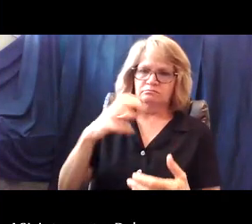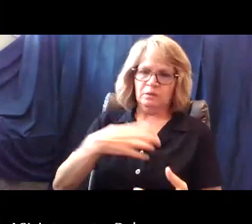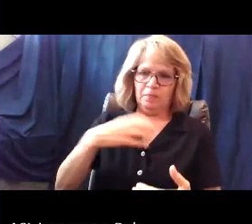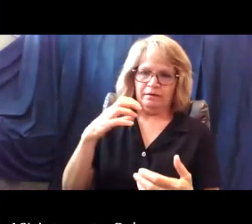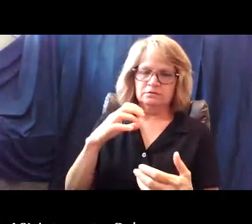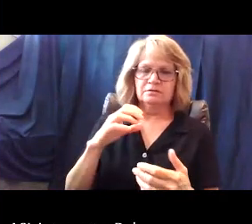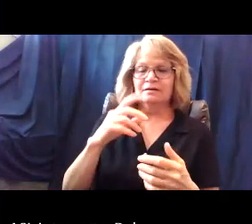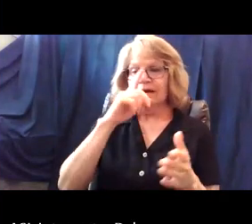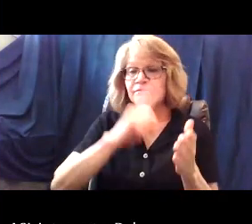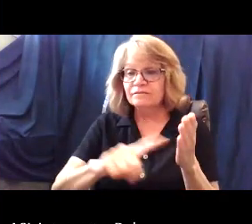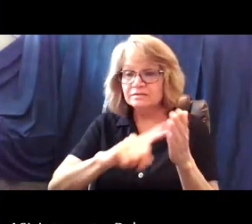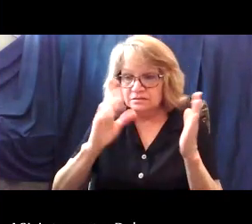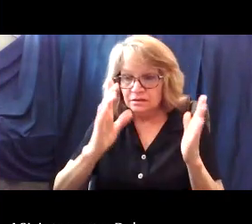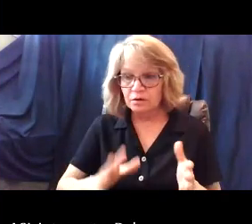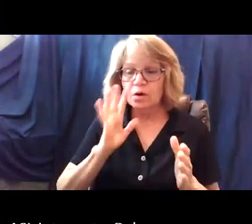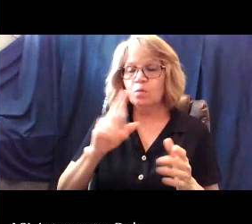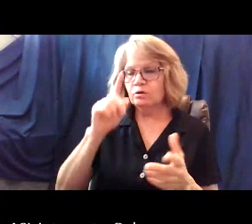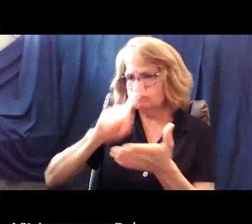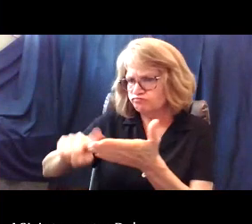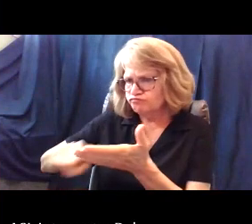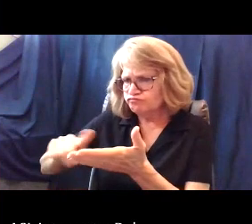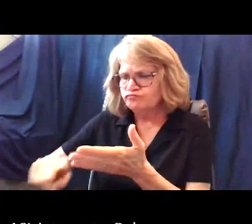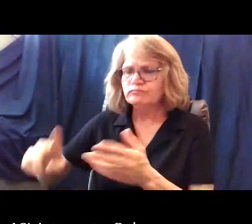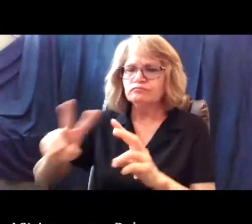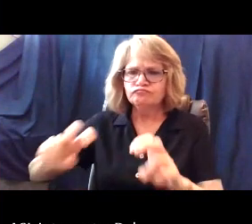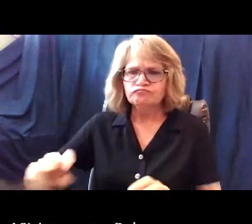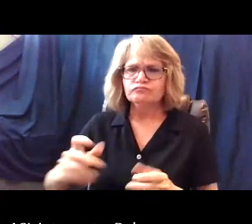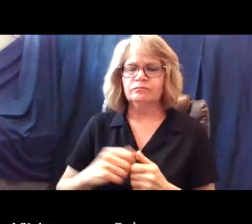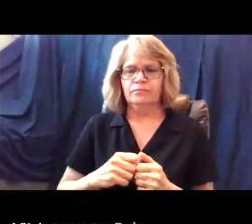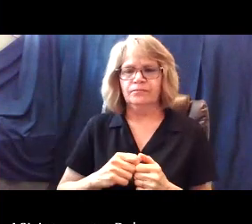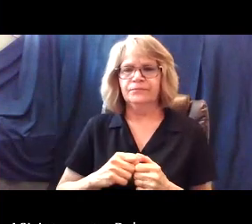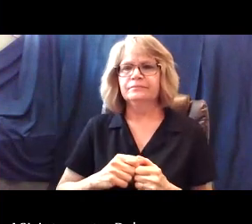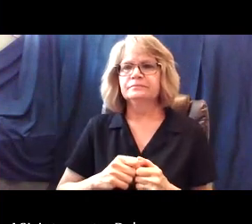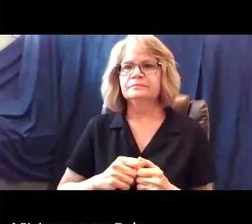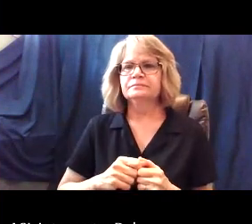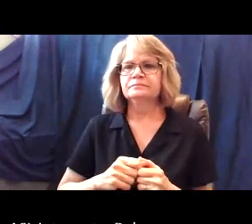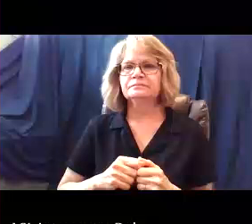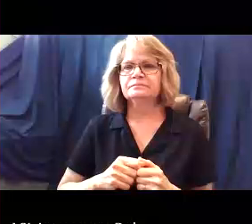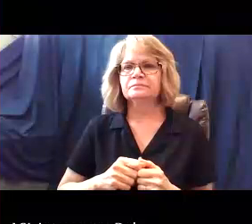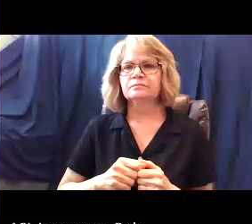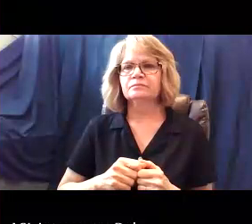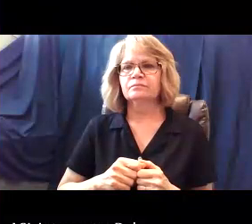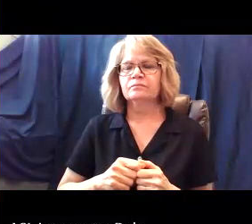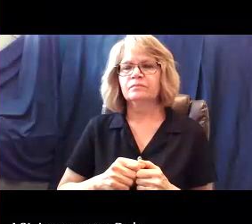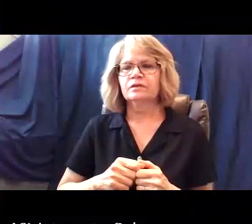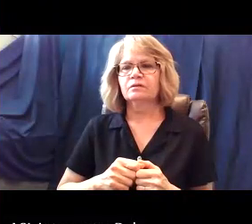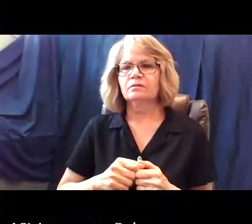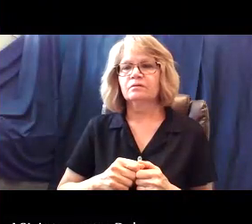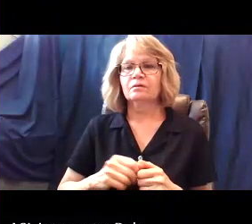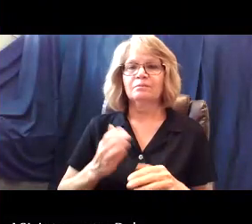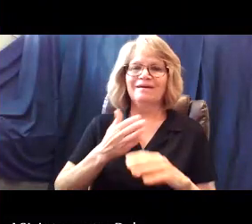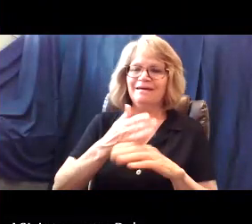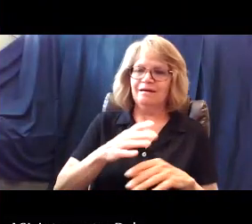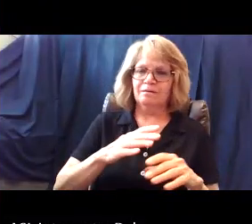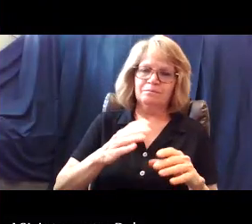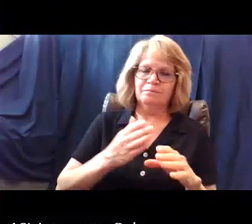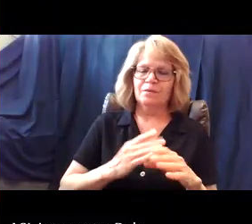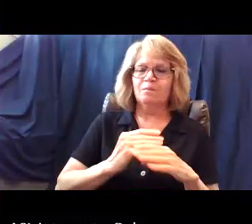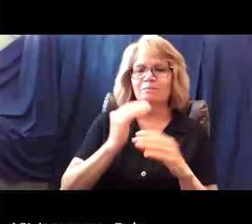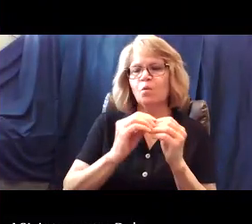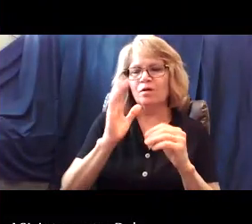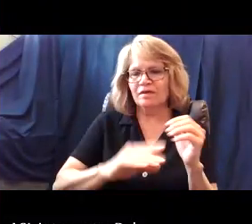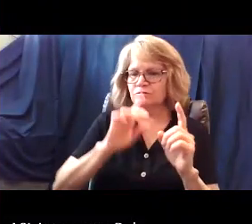look into the situation. But we also, beyond reacting when complaints are filed, we also